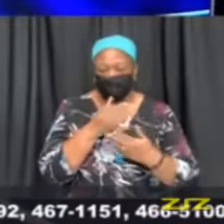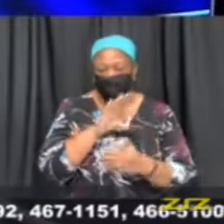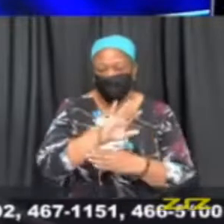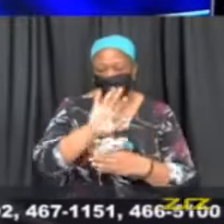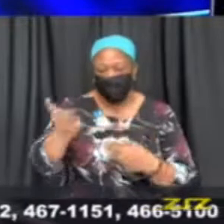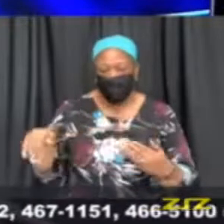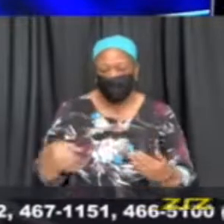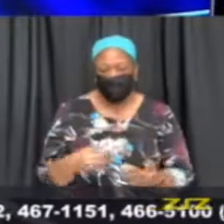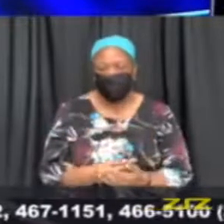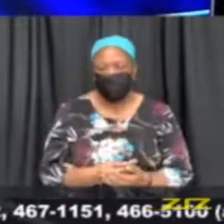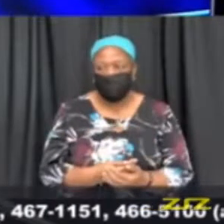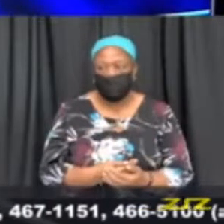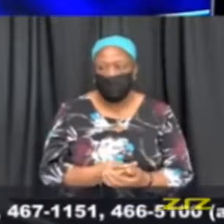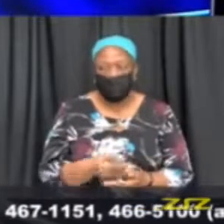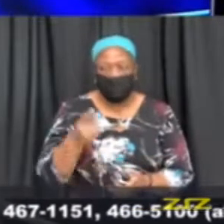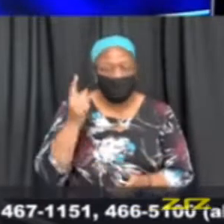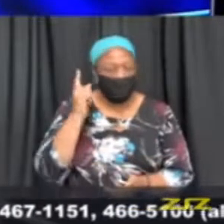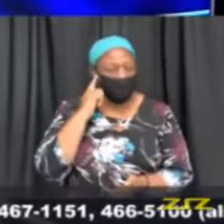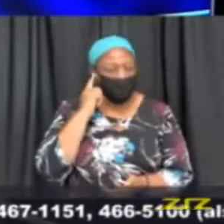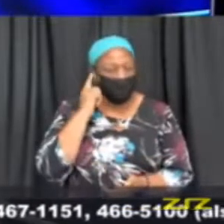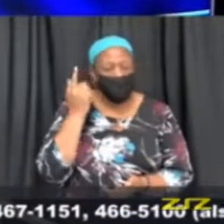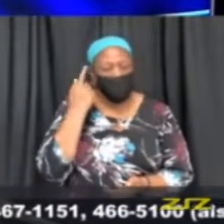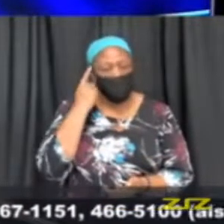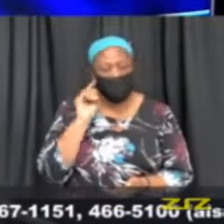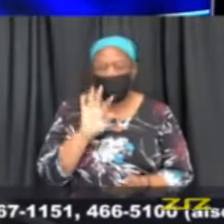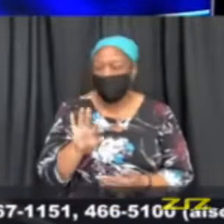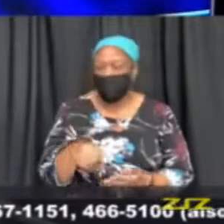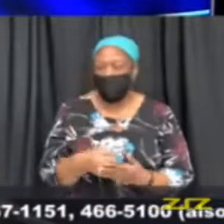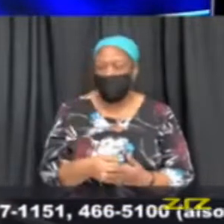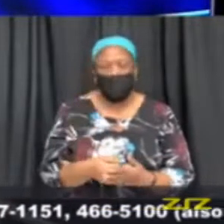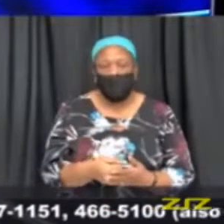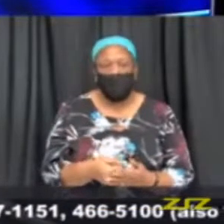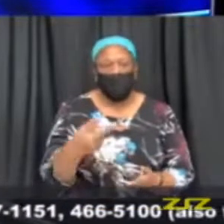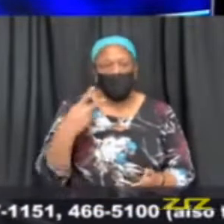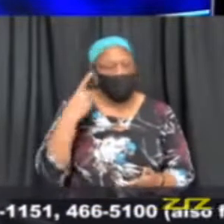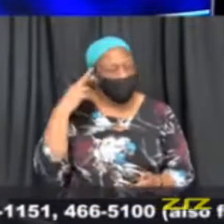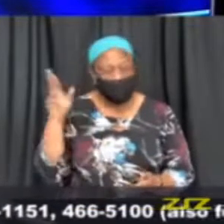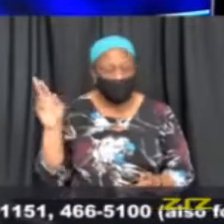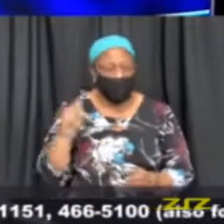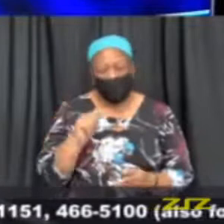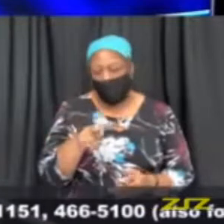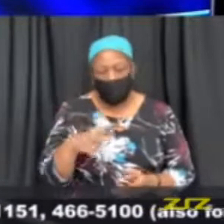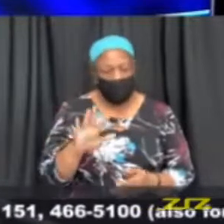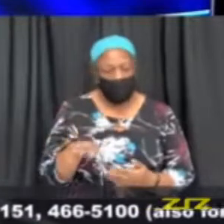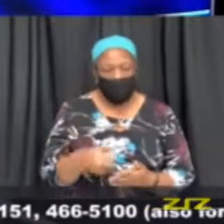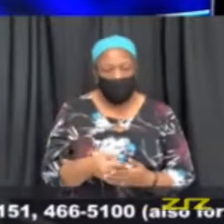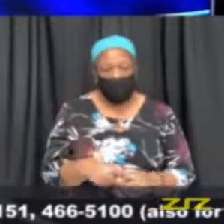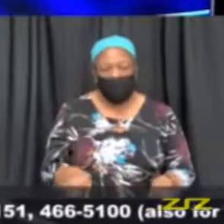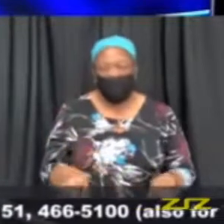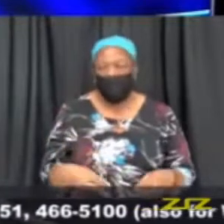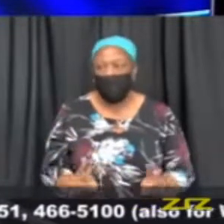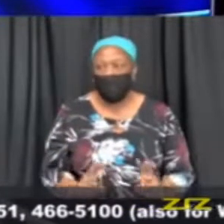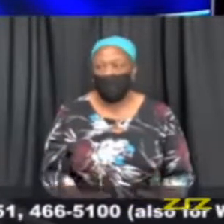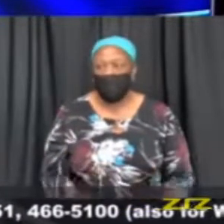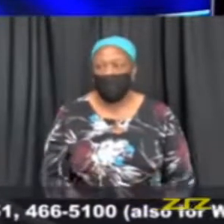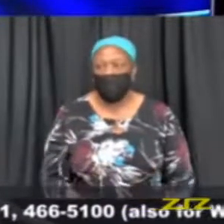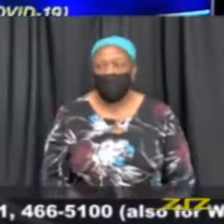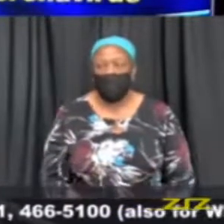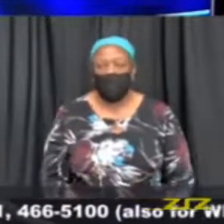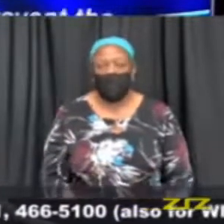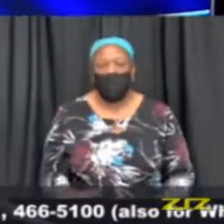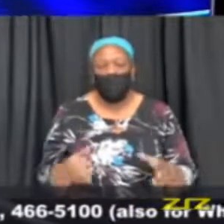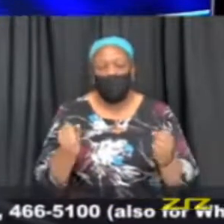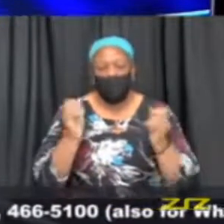for listening by all means. This afternoon, I want to bring to your